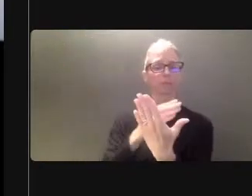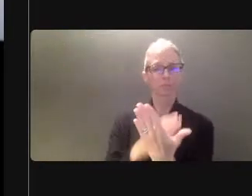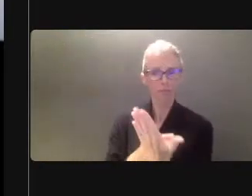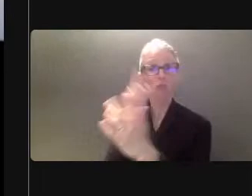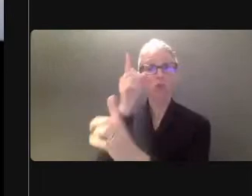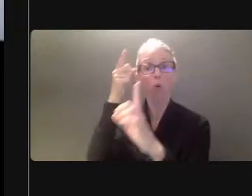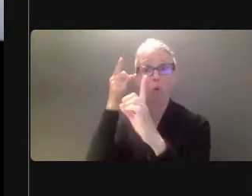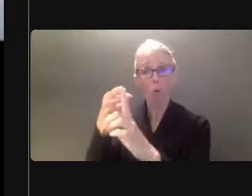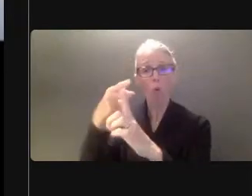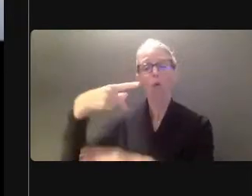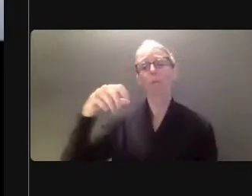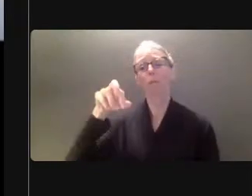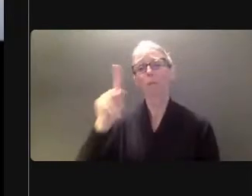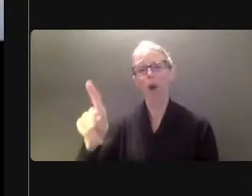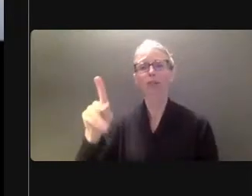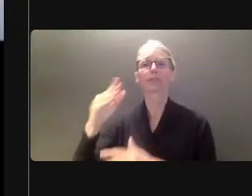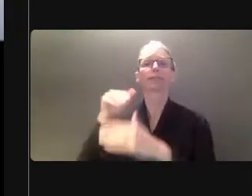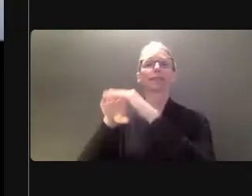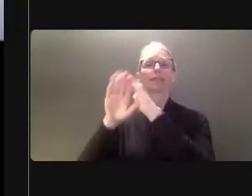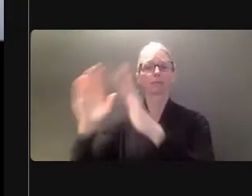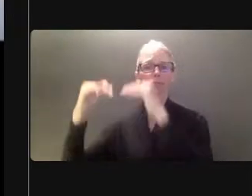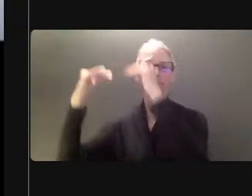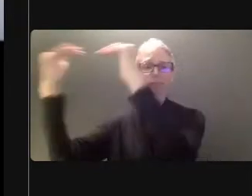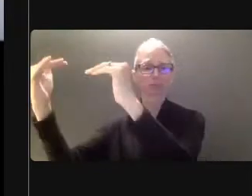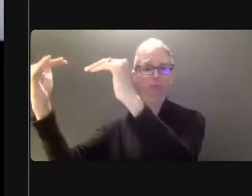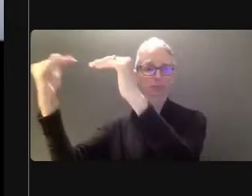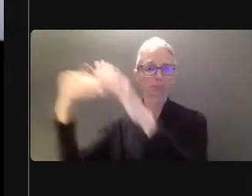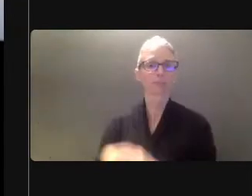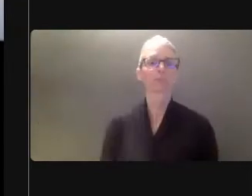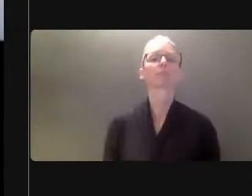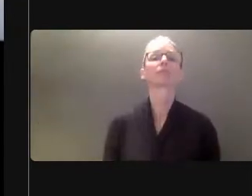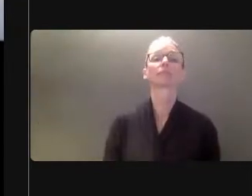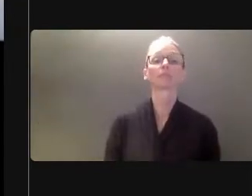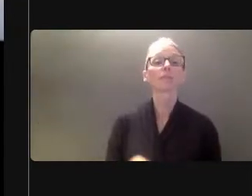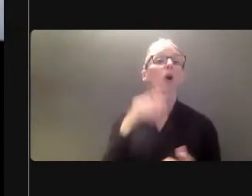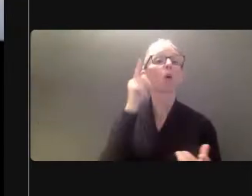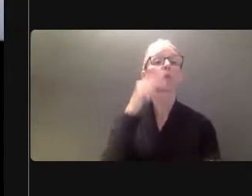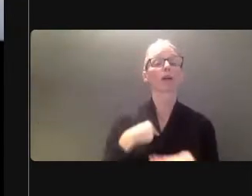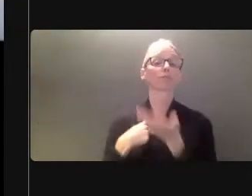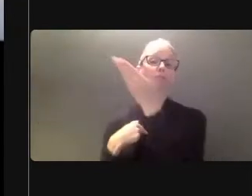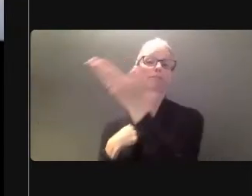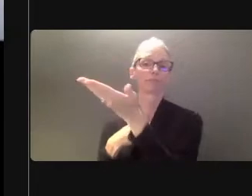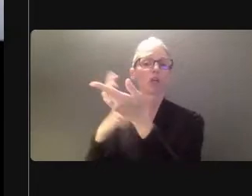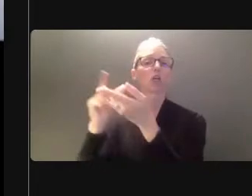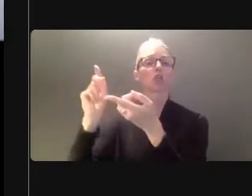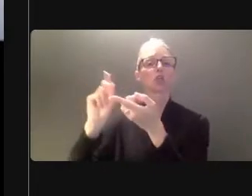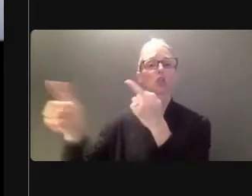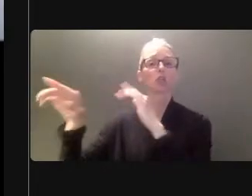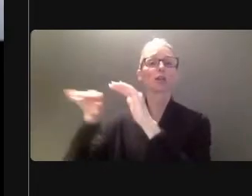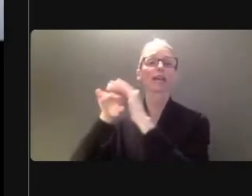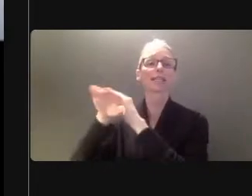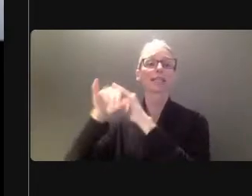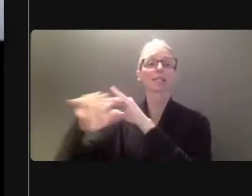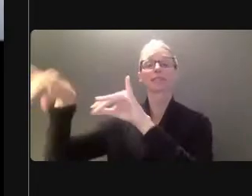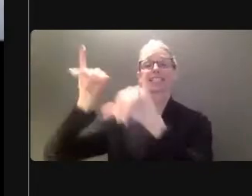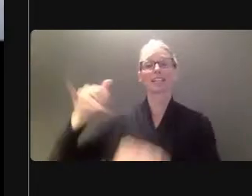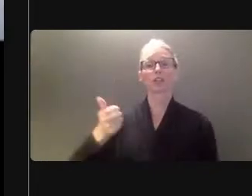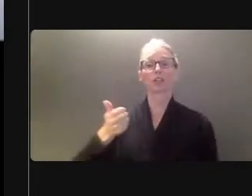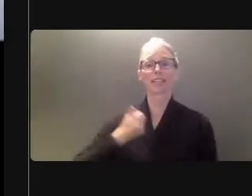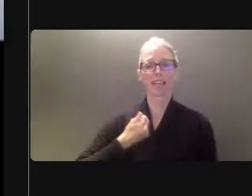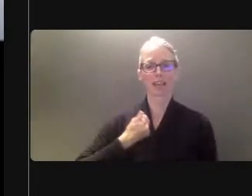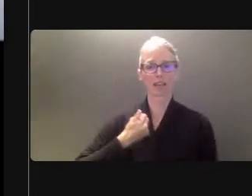We plan to provide these recommendations to Accessibility Standards Canada for them to consider when developing the Outdoor Spaces